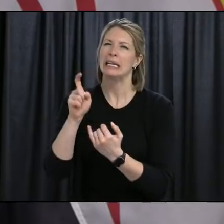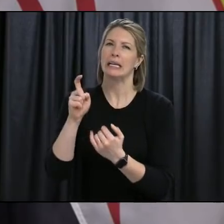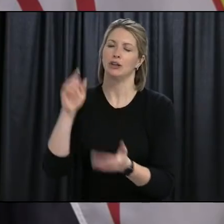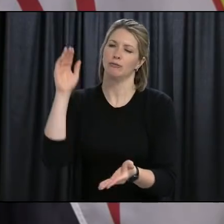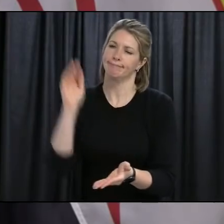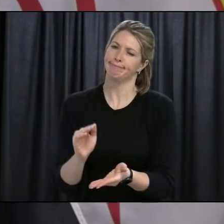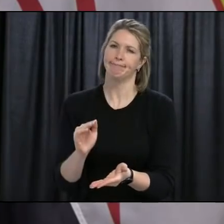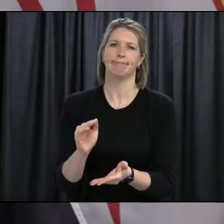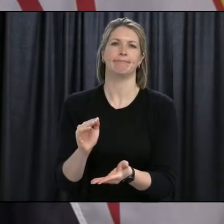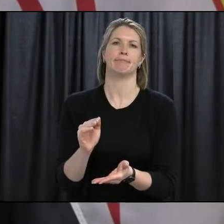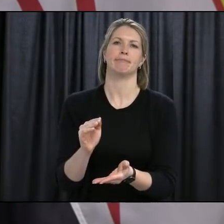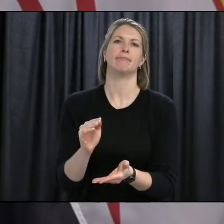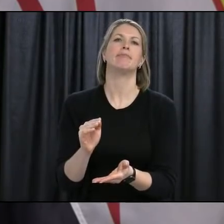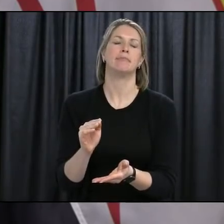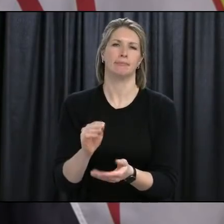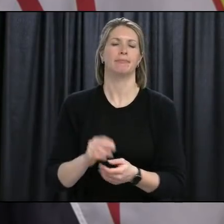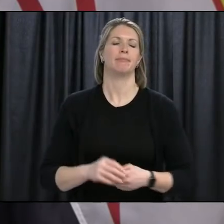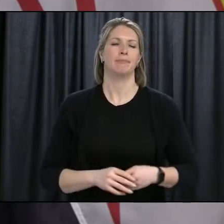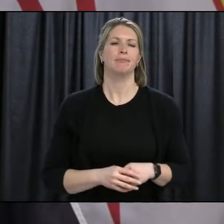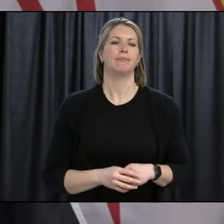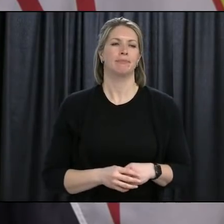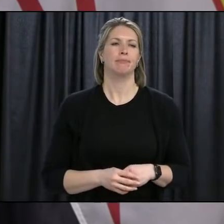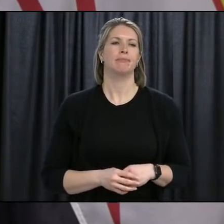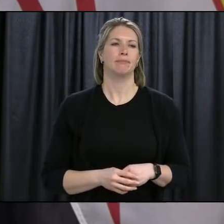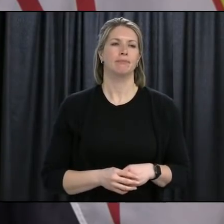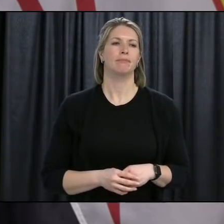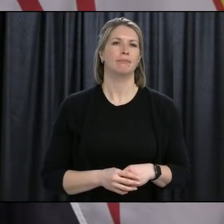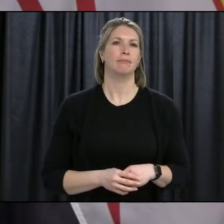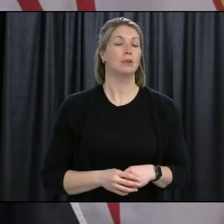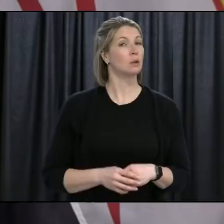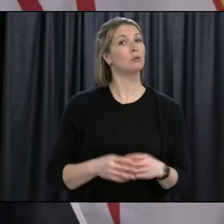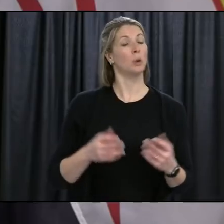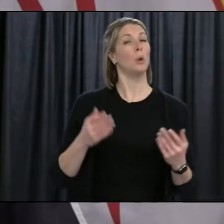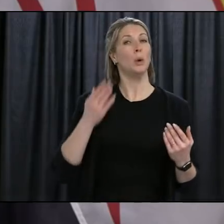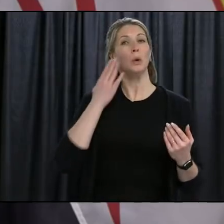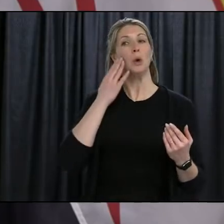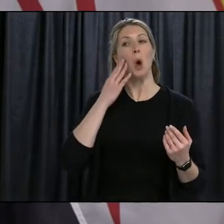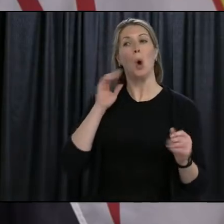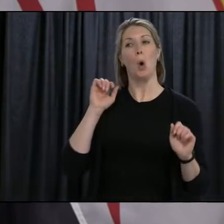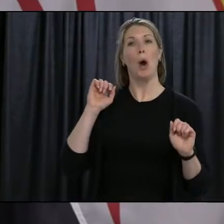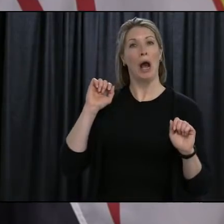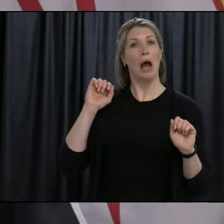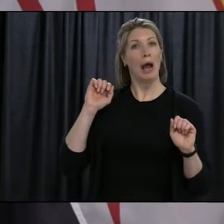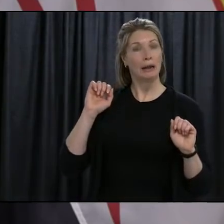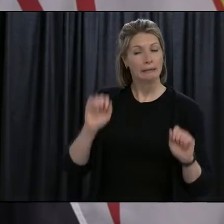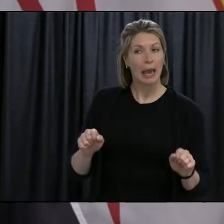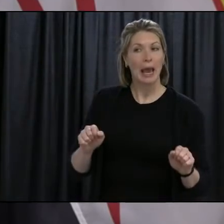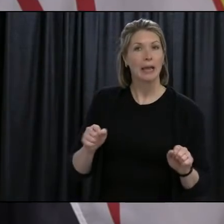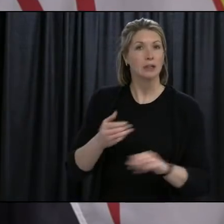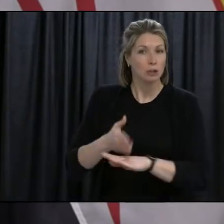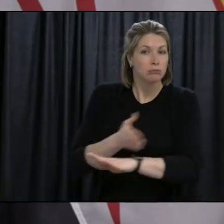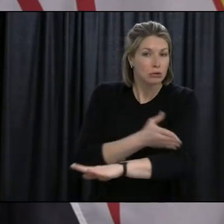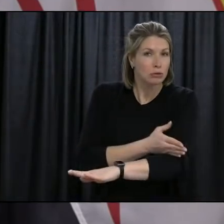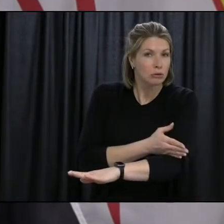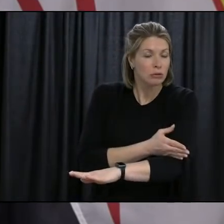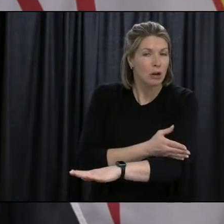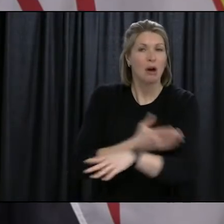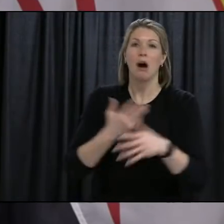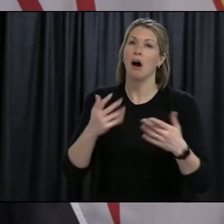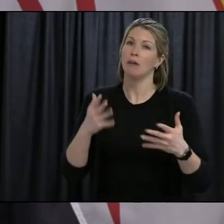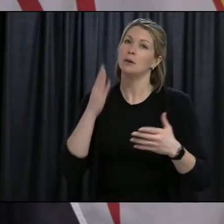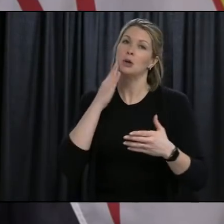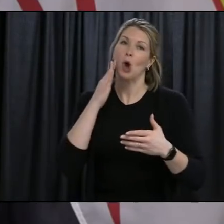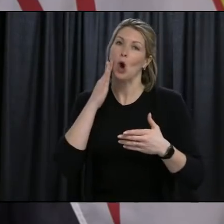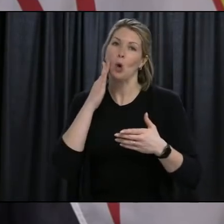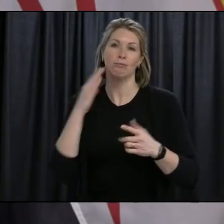as possible. There's a lot that can be done, and a lot that we're doing already, and I think then there's